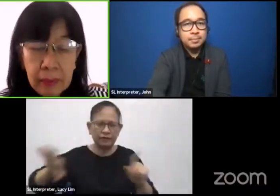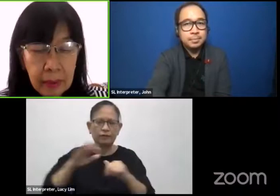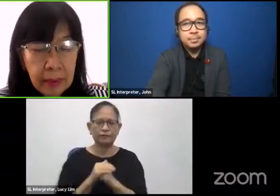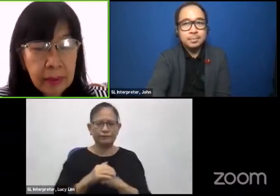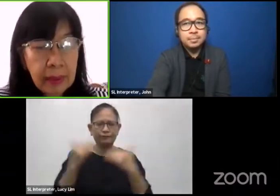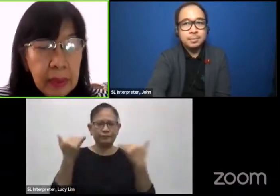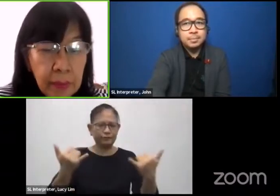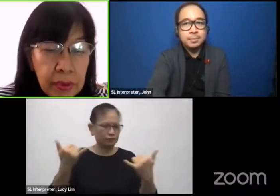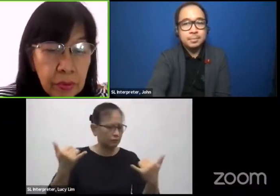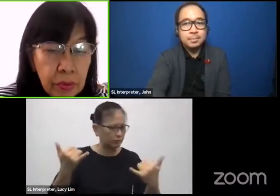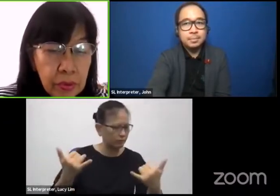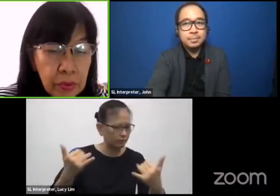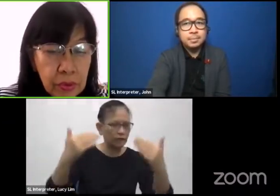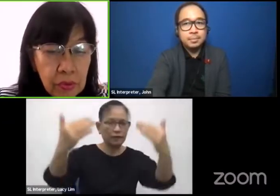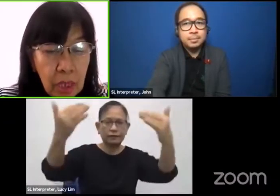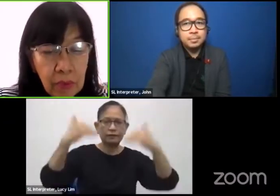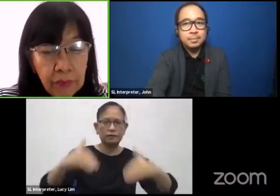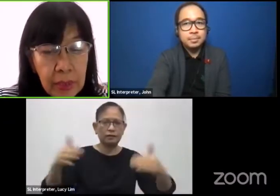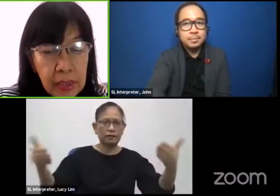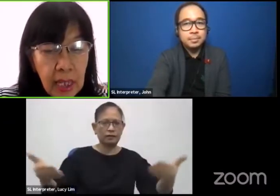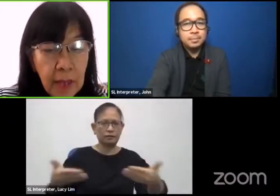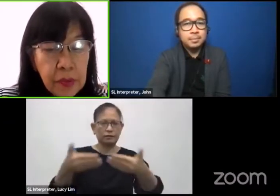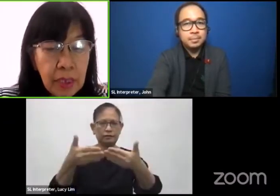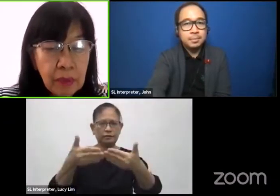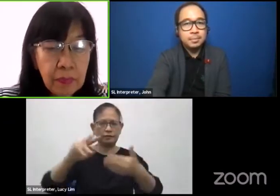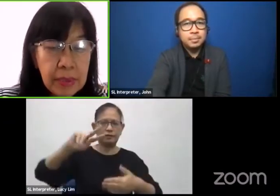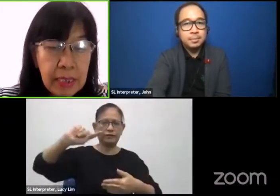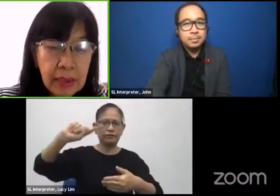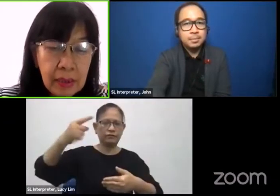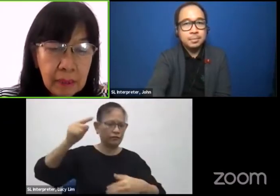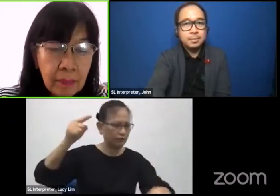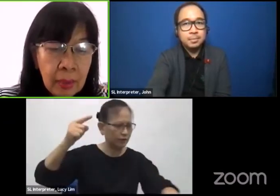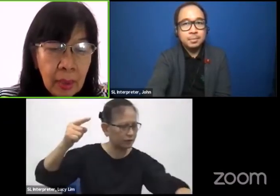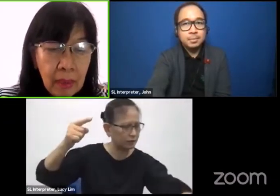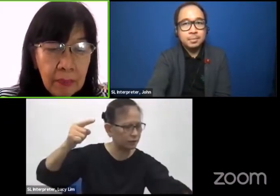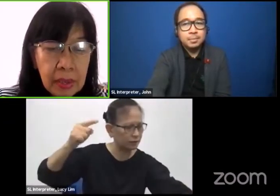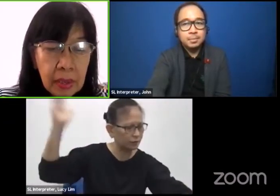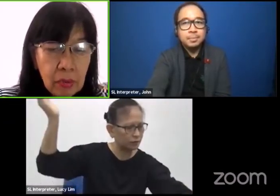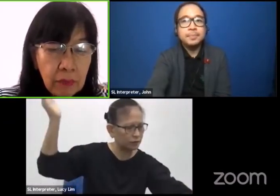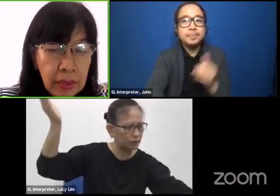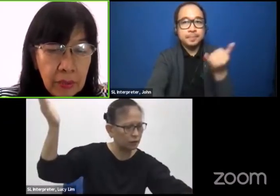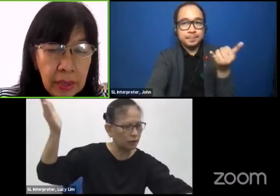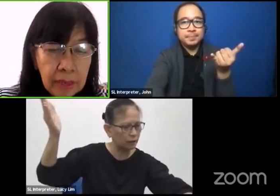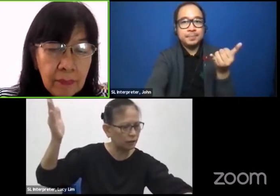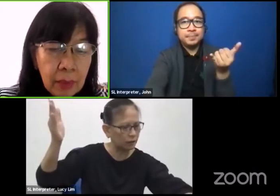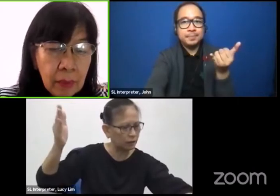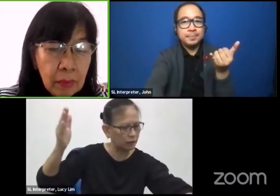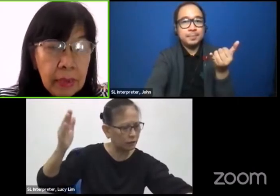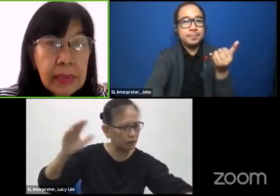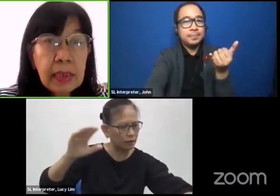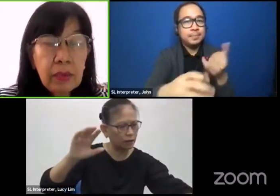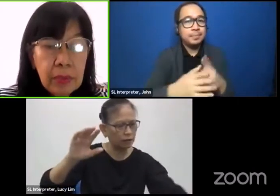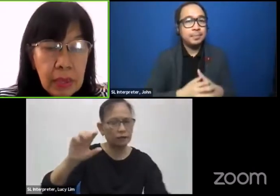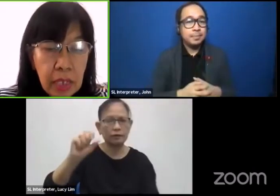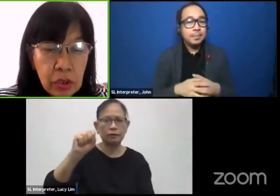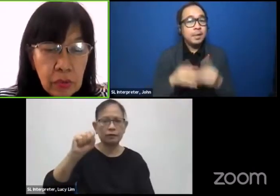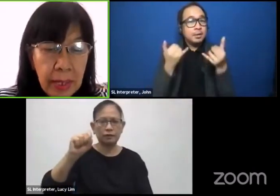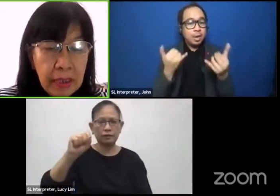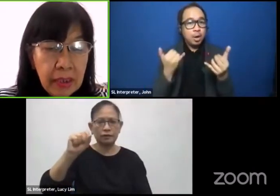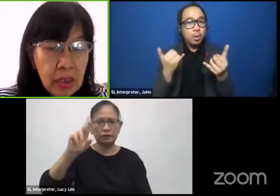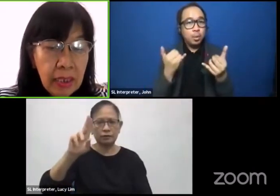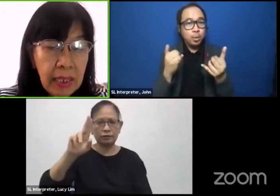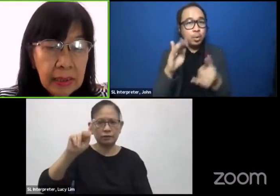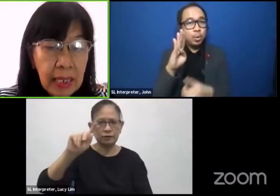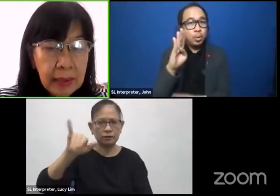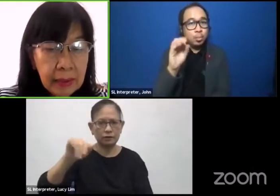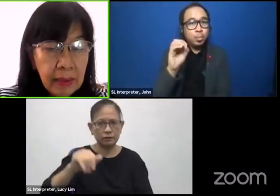Now, let me introduce to our first abstract presenter, Mr. Sovananry, who is the research